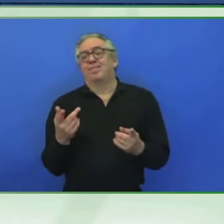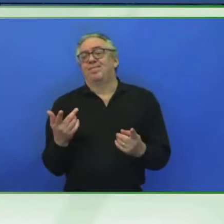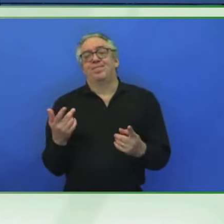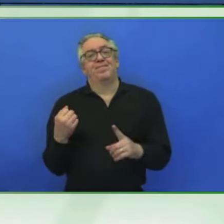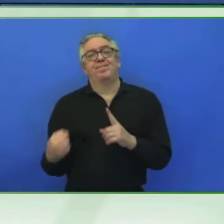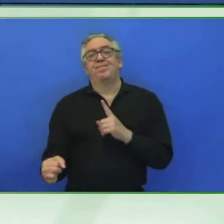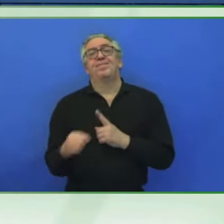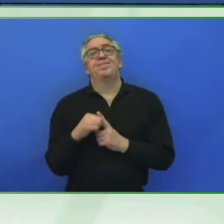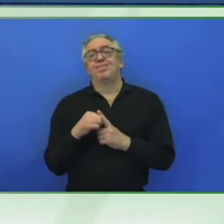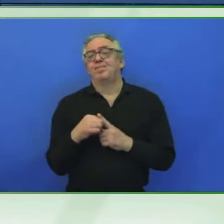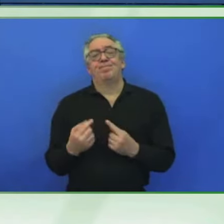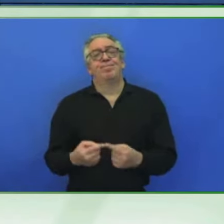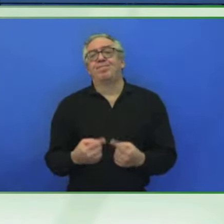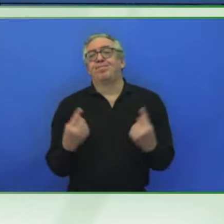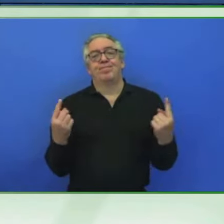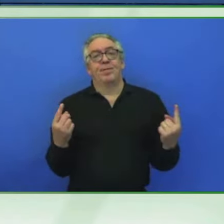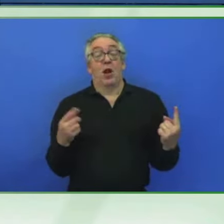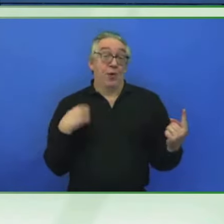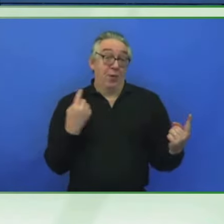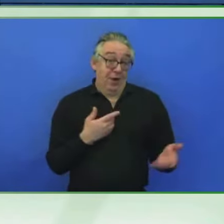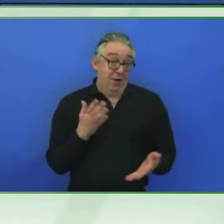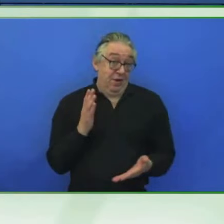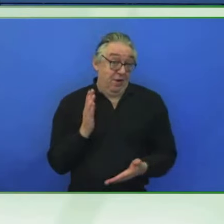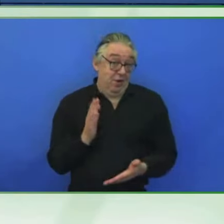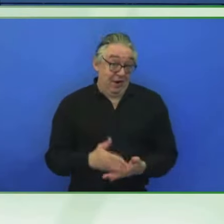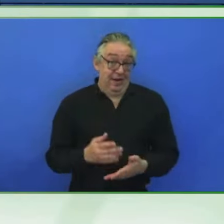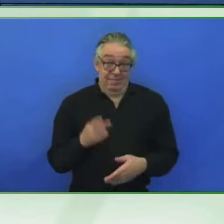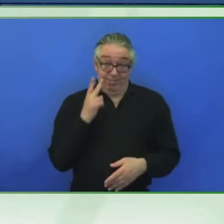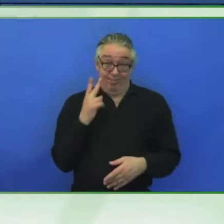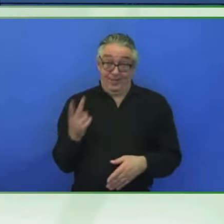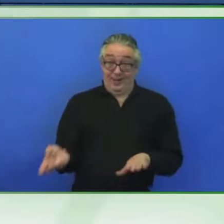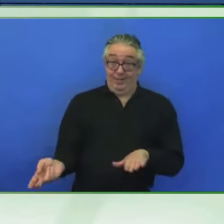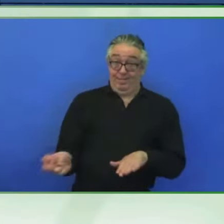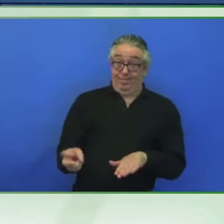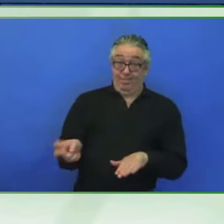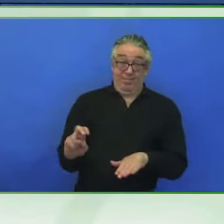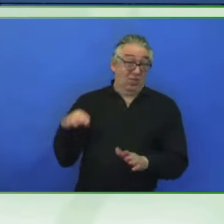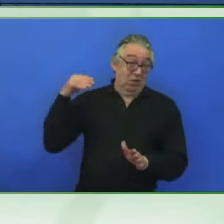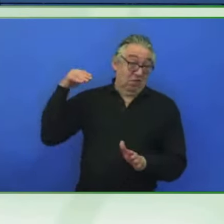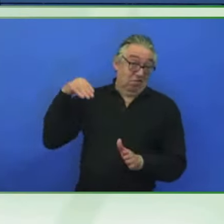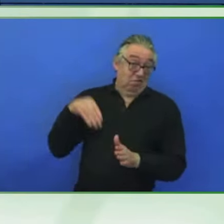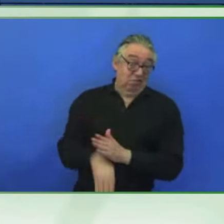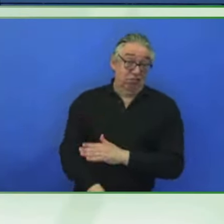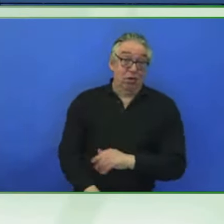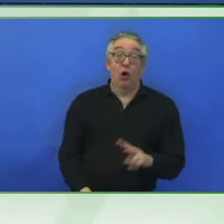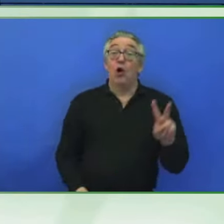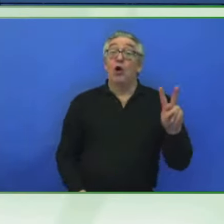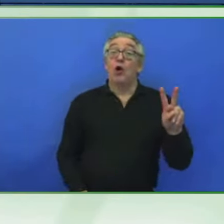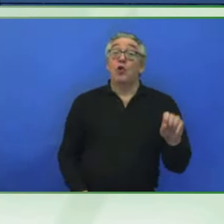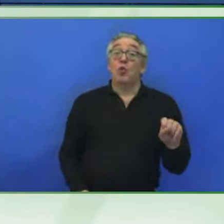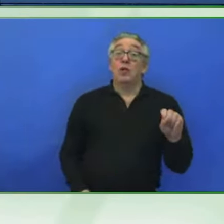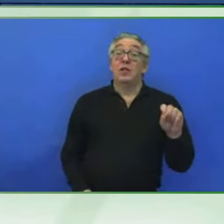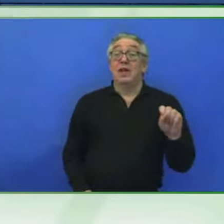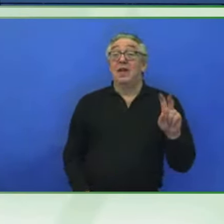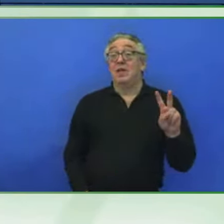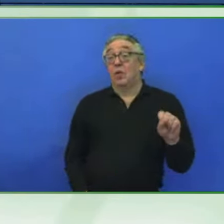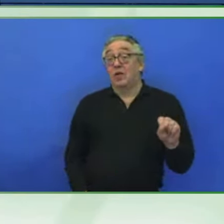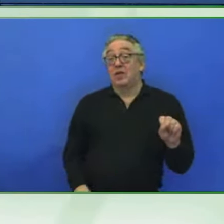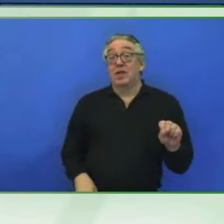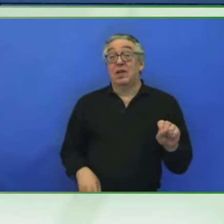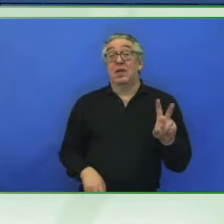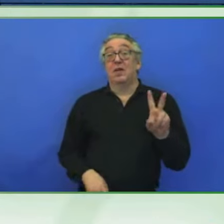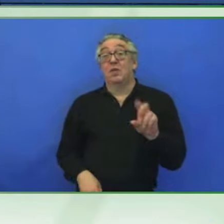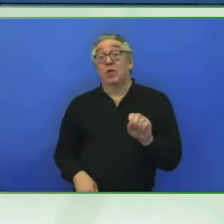have suffered a drop in passenger numbers in 2020 and 2021. Nevertheless,